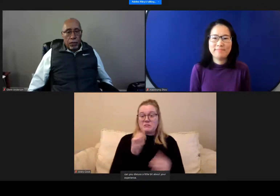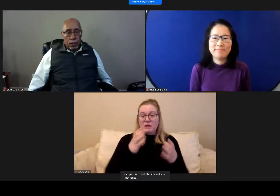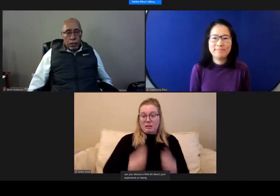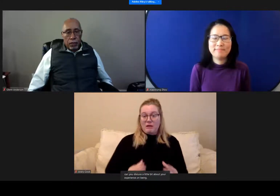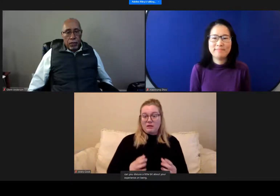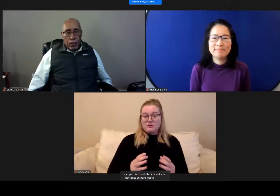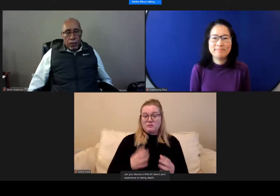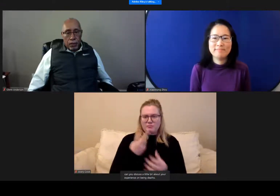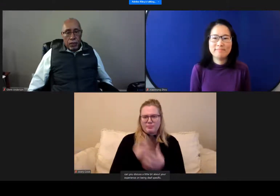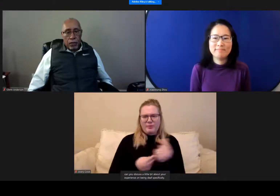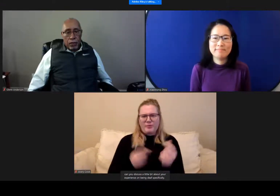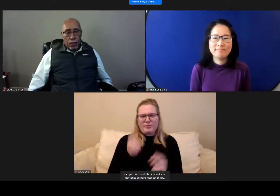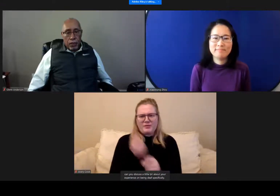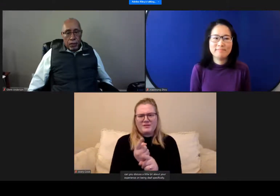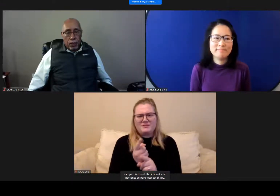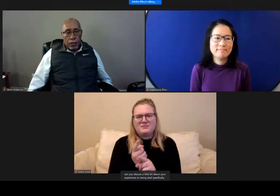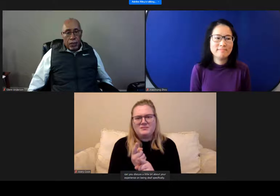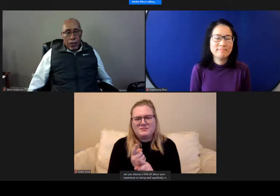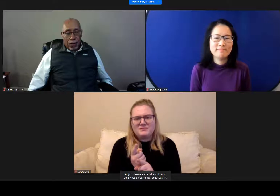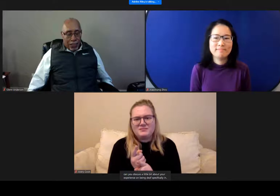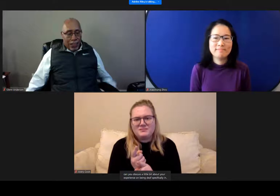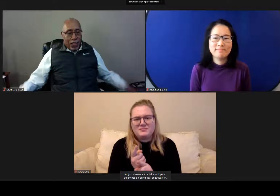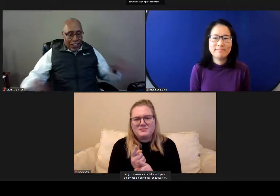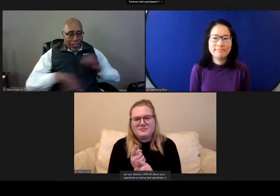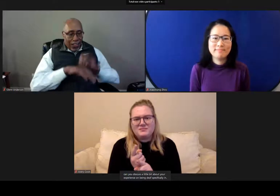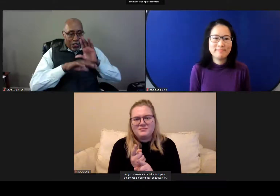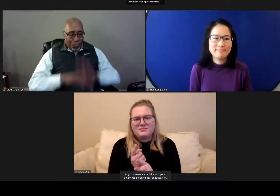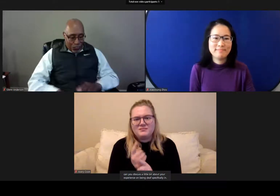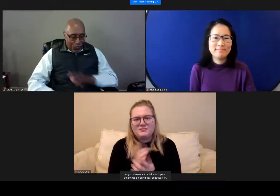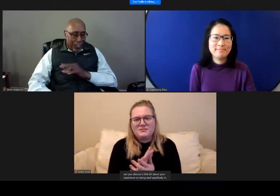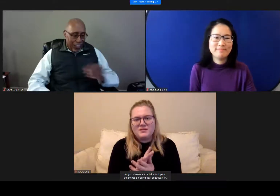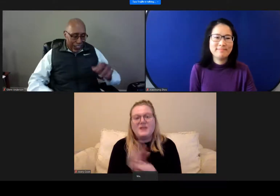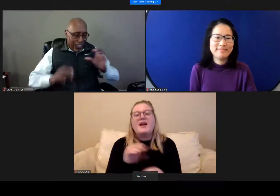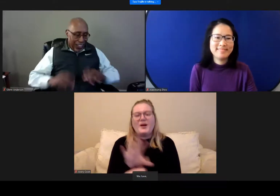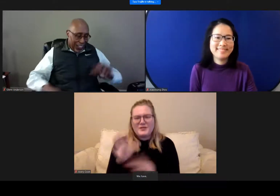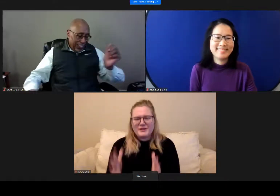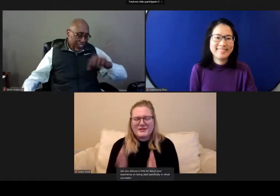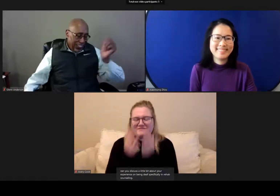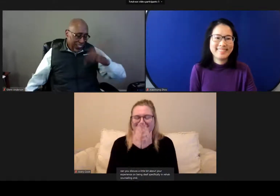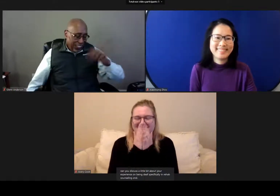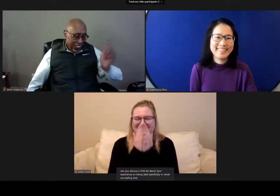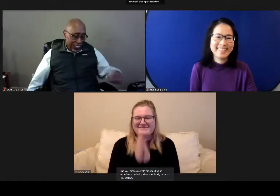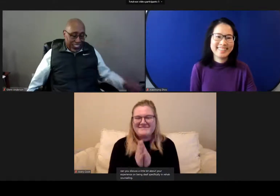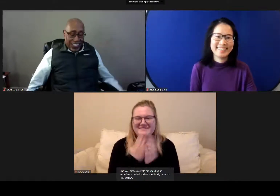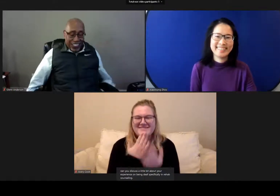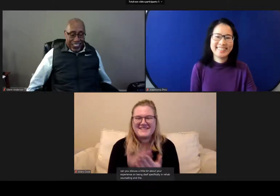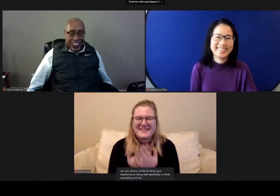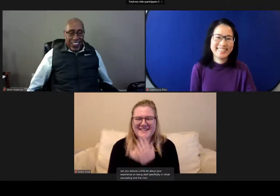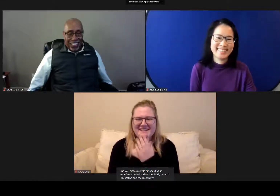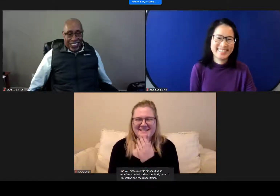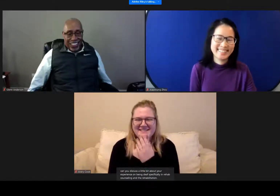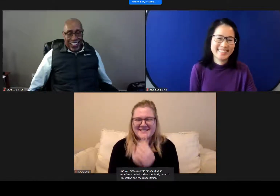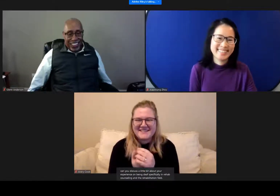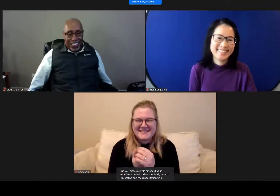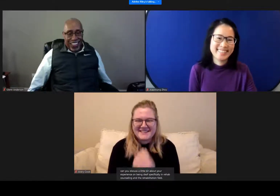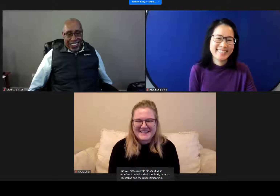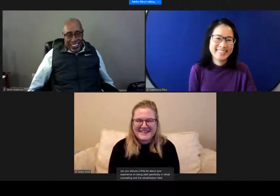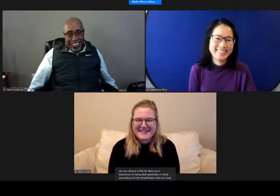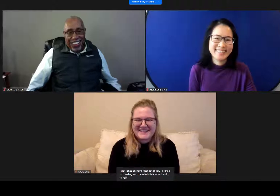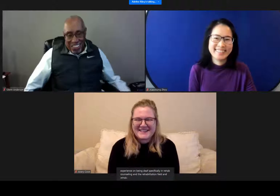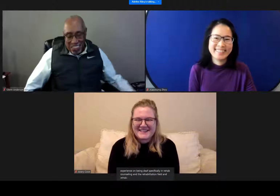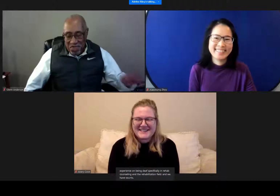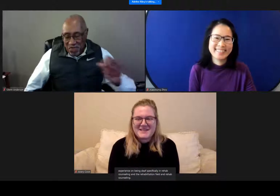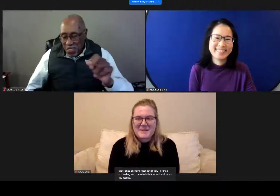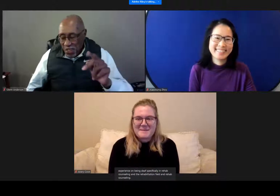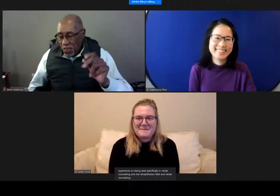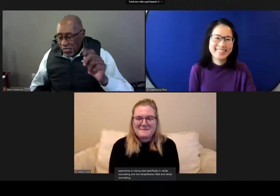being deaf, specifically in Rehab counseling? In the rehabilitation field, in rehab